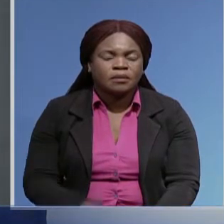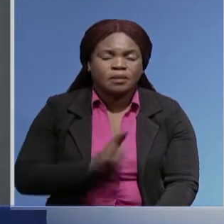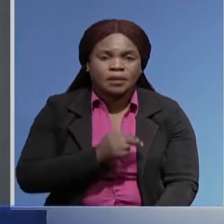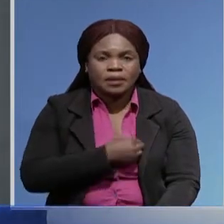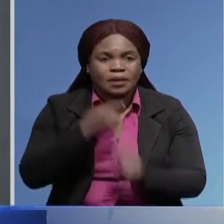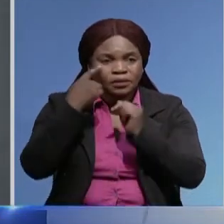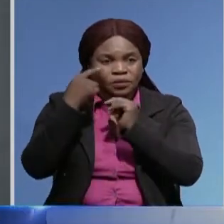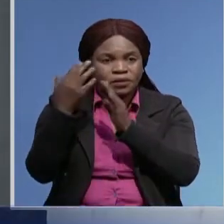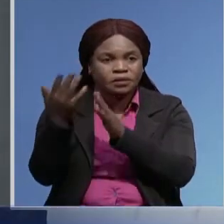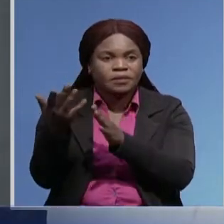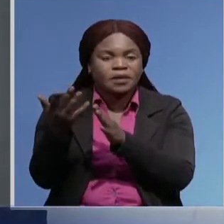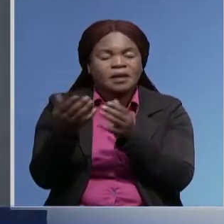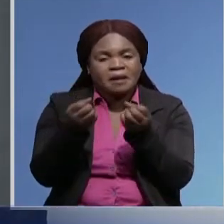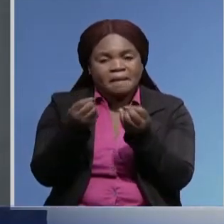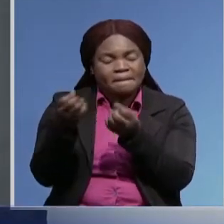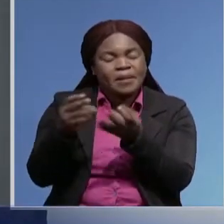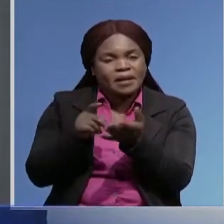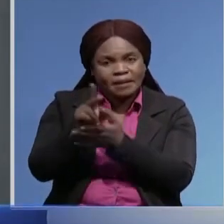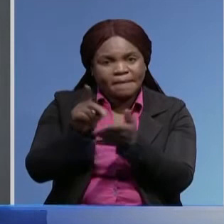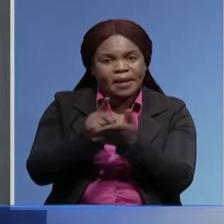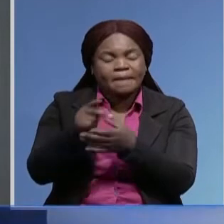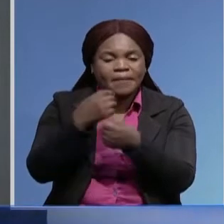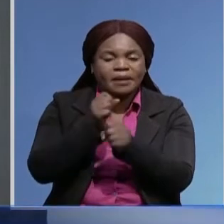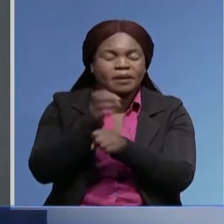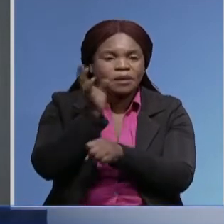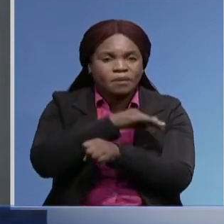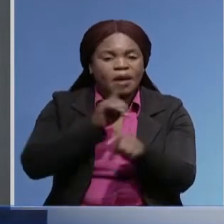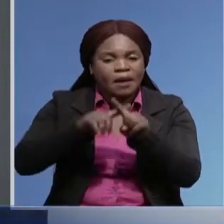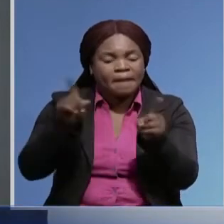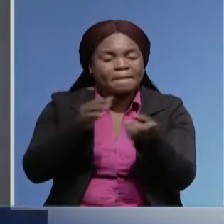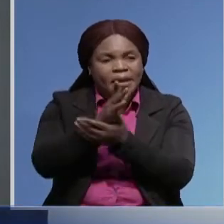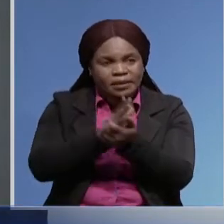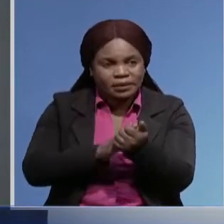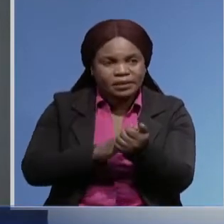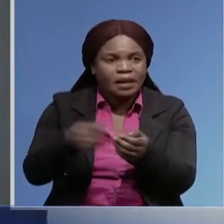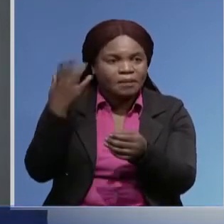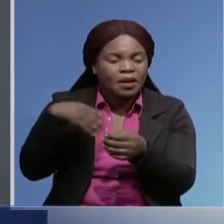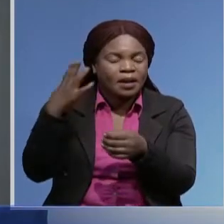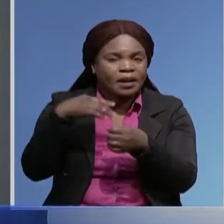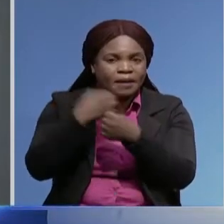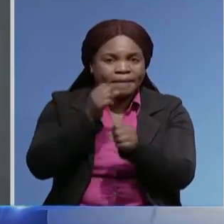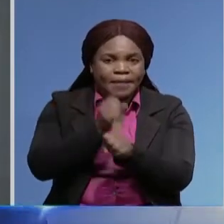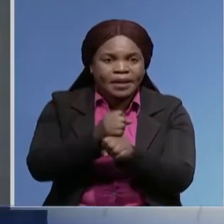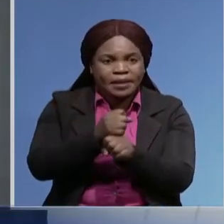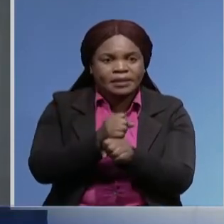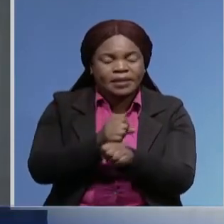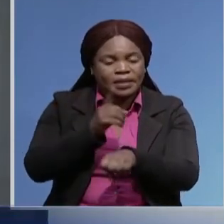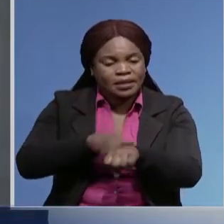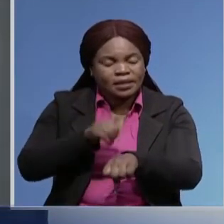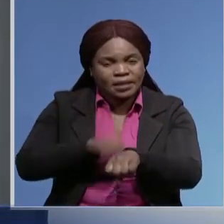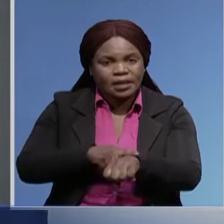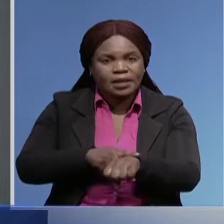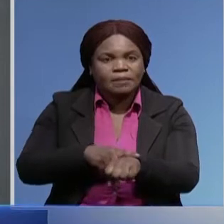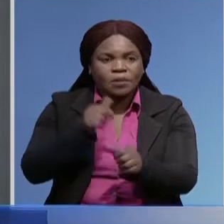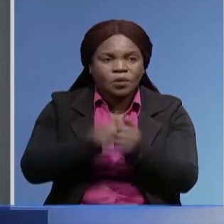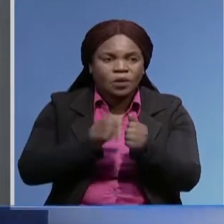expect quite a number of payments were made, but some of these payments were, most of them were made during the time that we were at